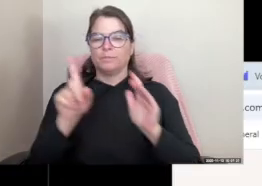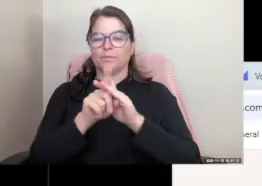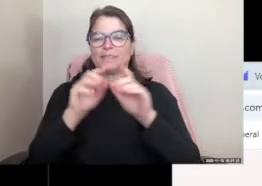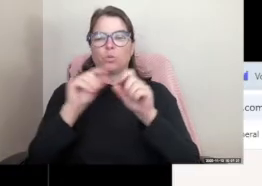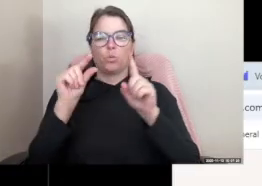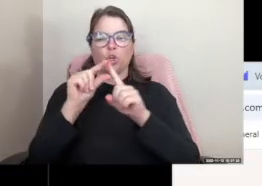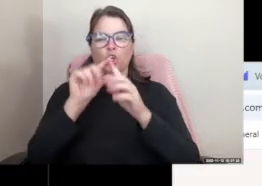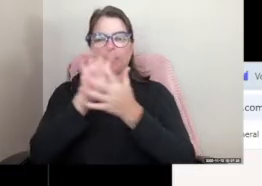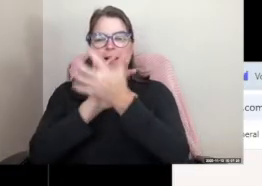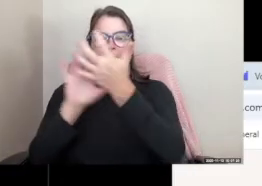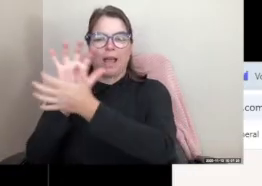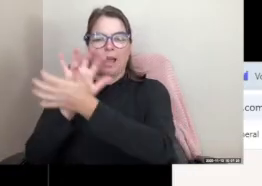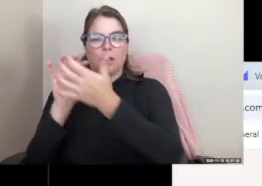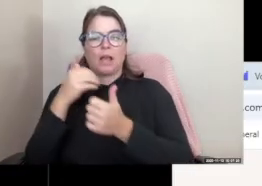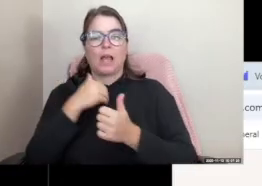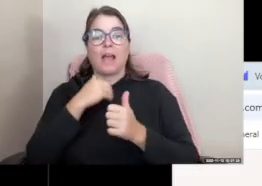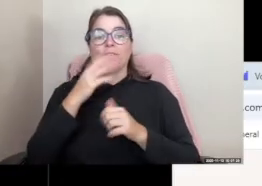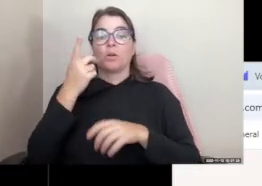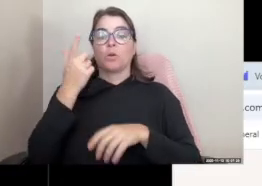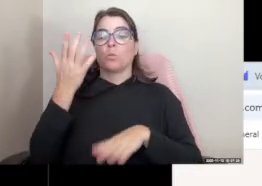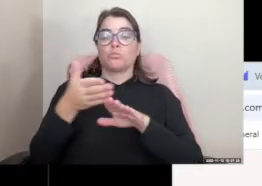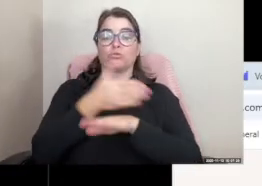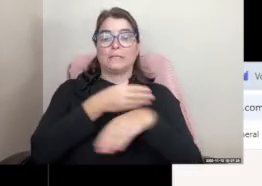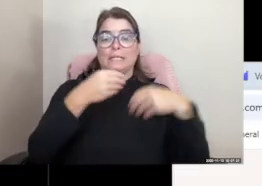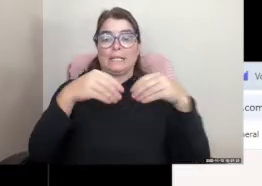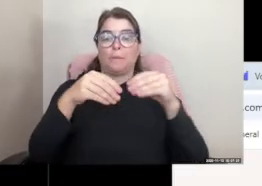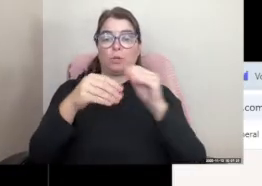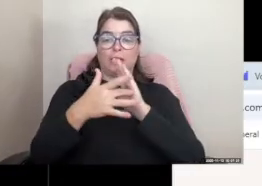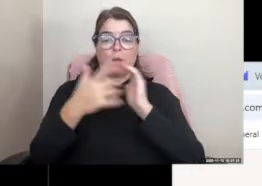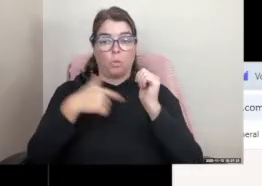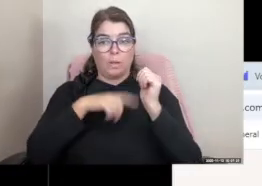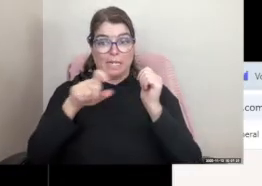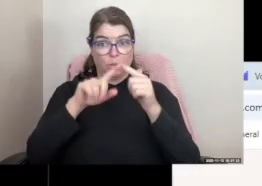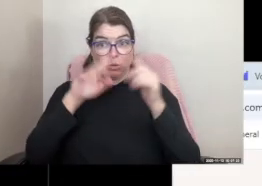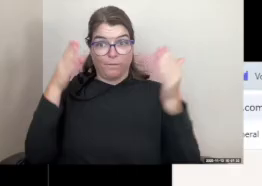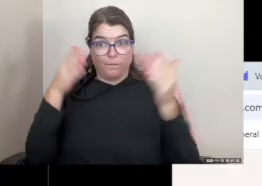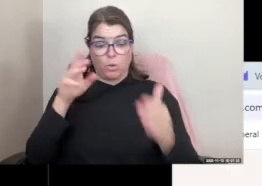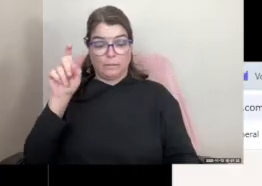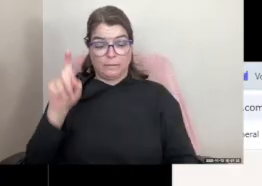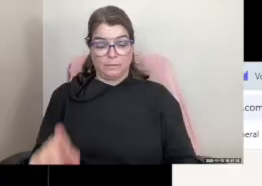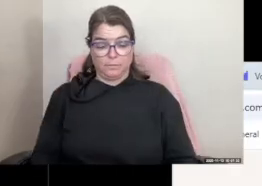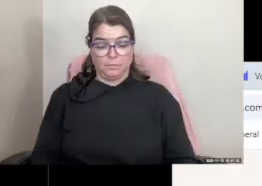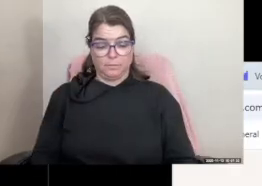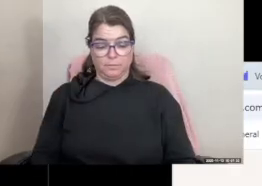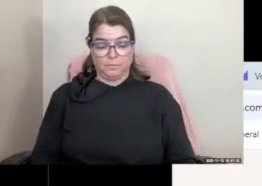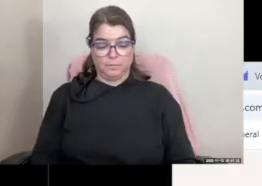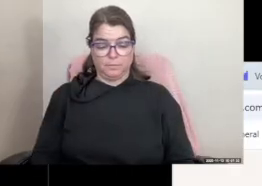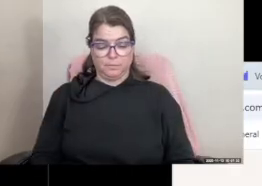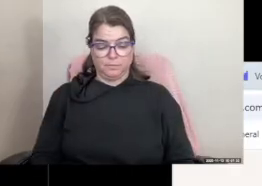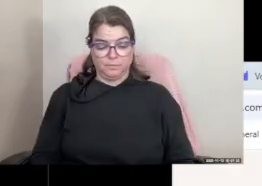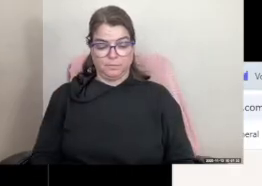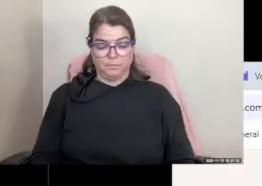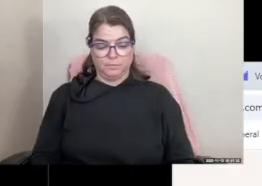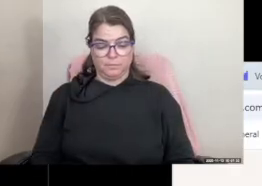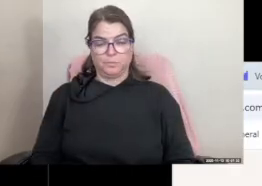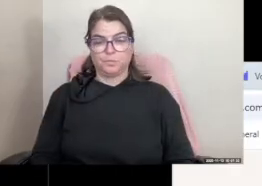a word or phrase in response to a question. And it's going to